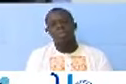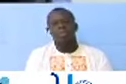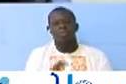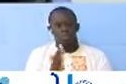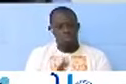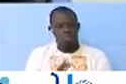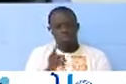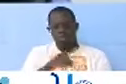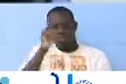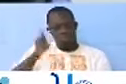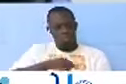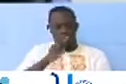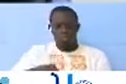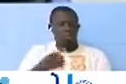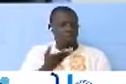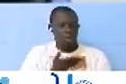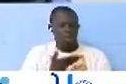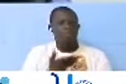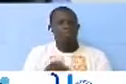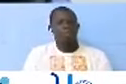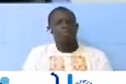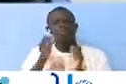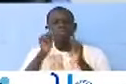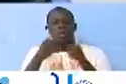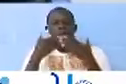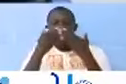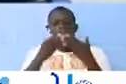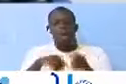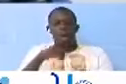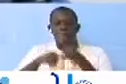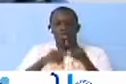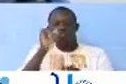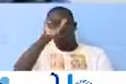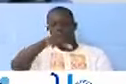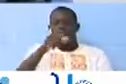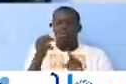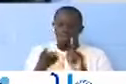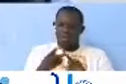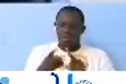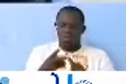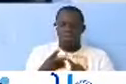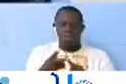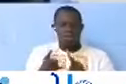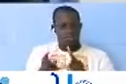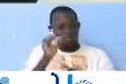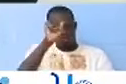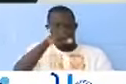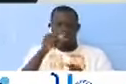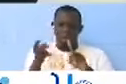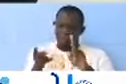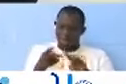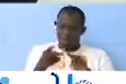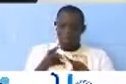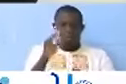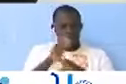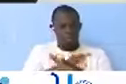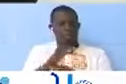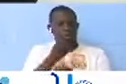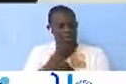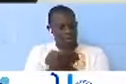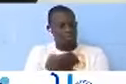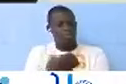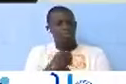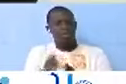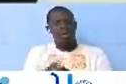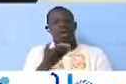wrong. Kindly tell us about your second detention. And because this has to do with